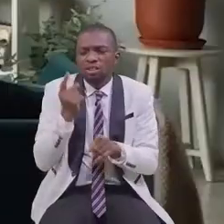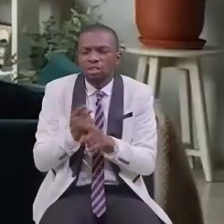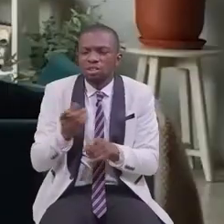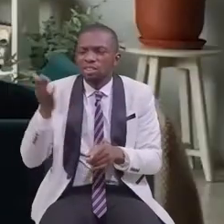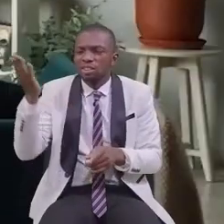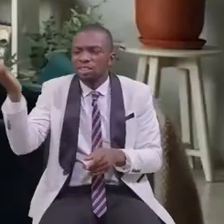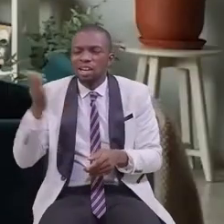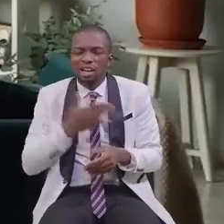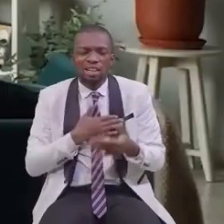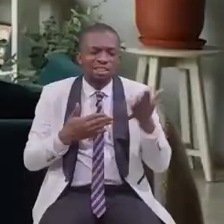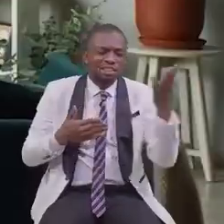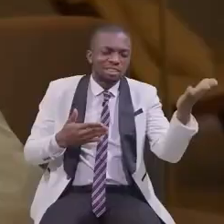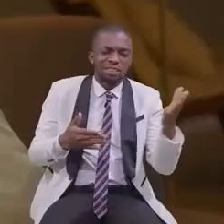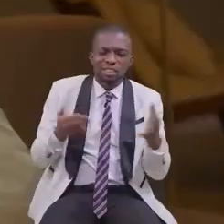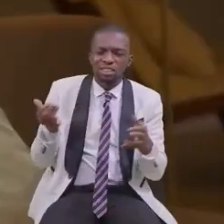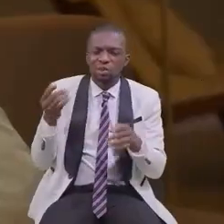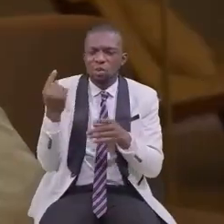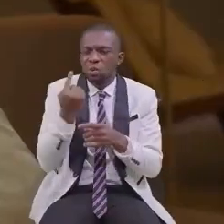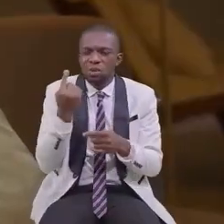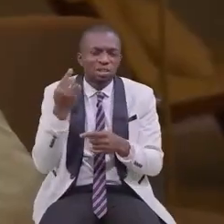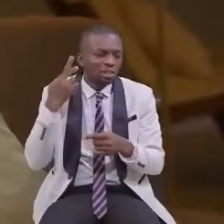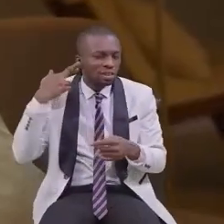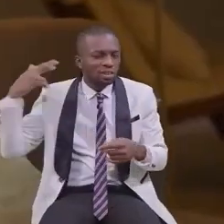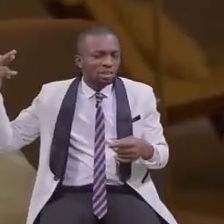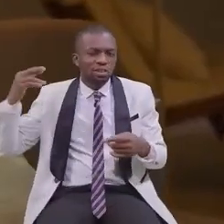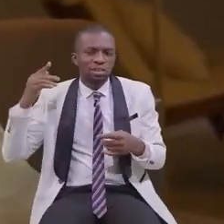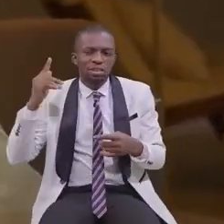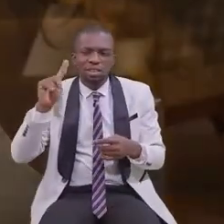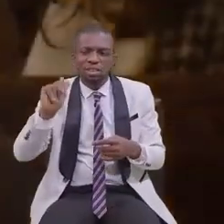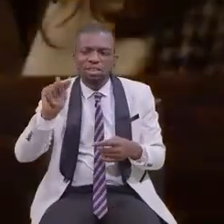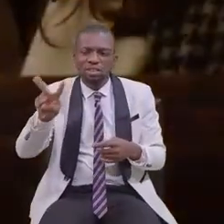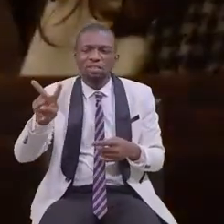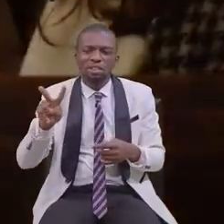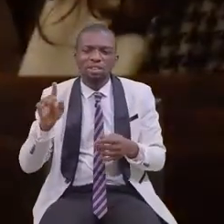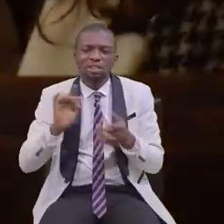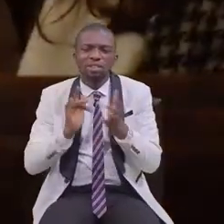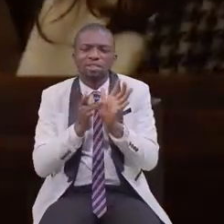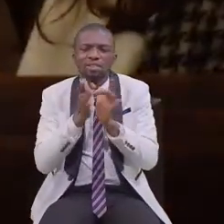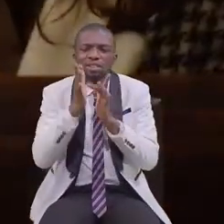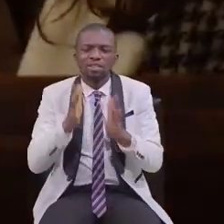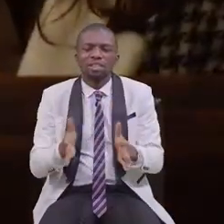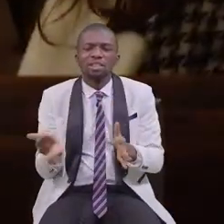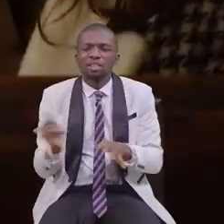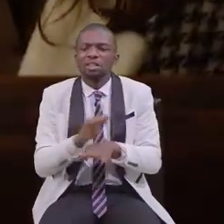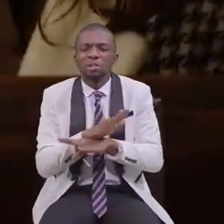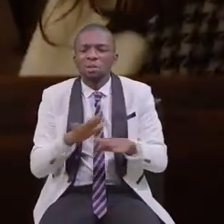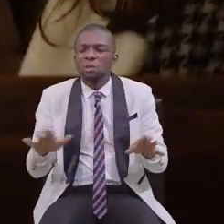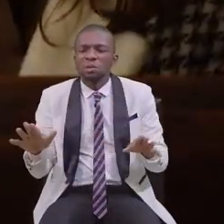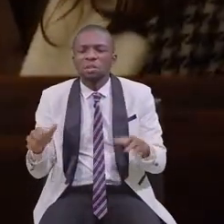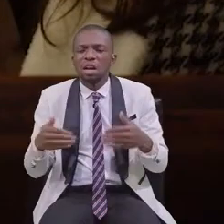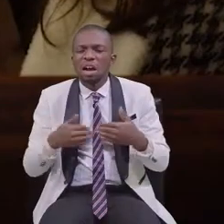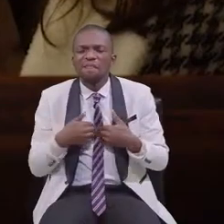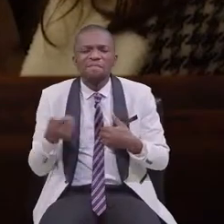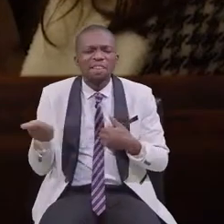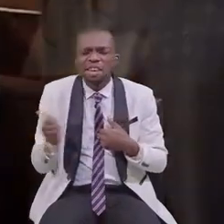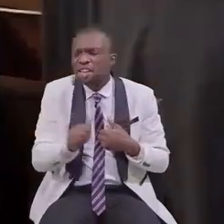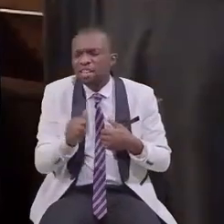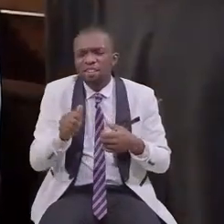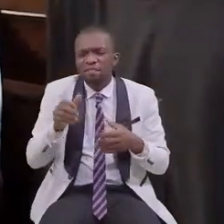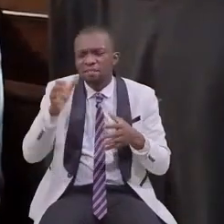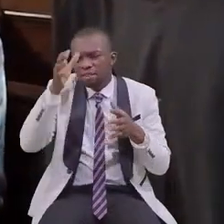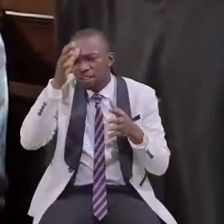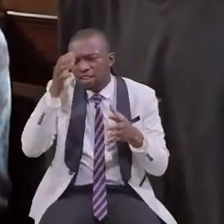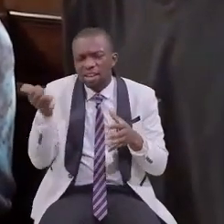Christians, they're television Christians, they're media Christians, but they do not have any father,